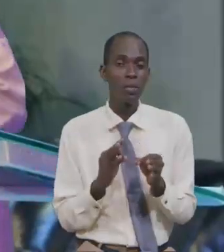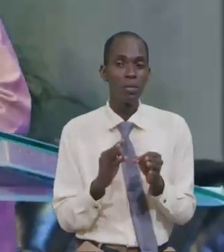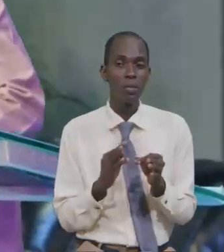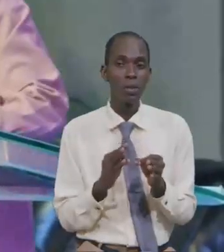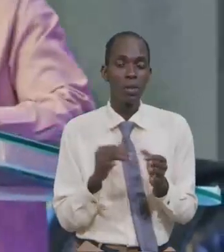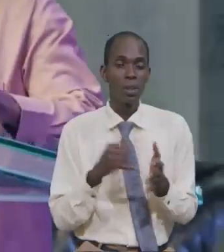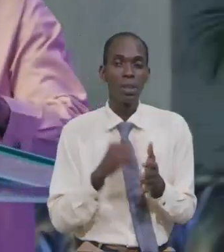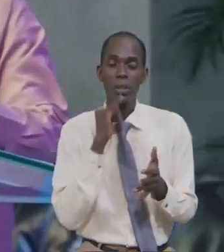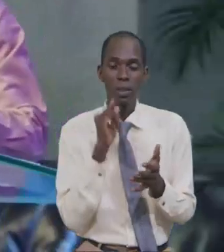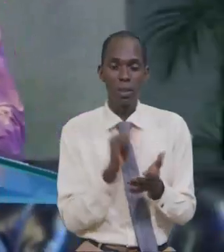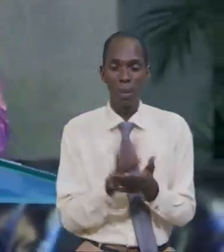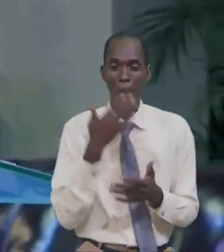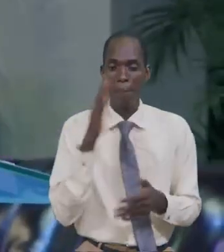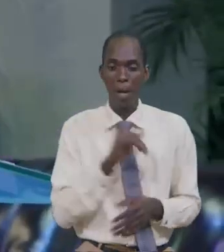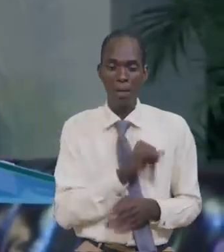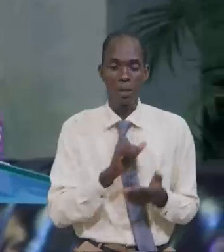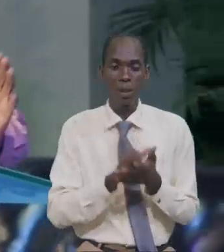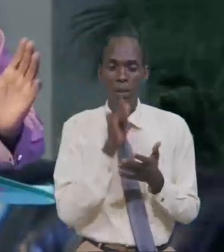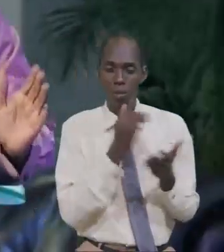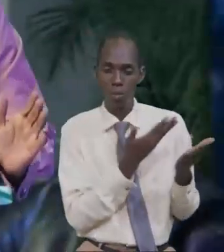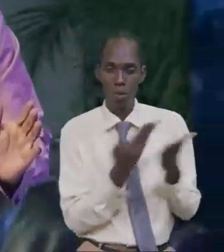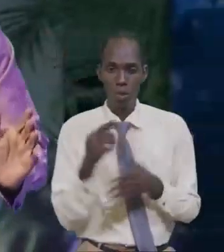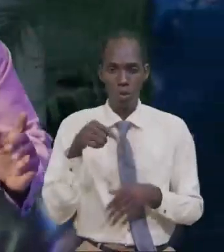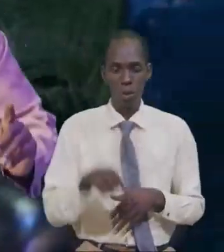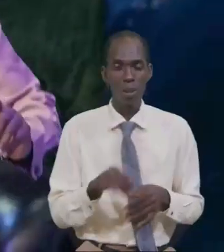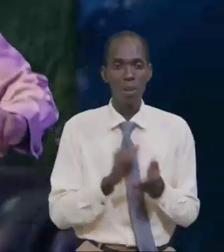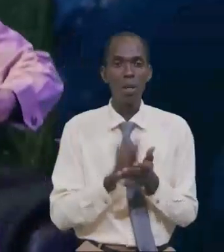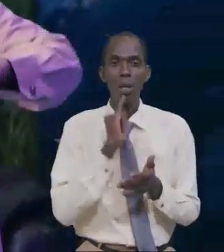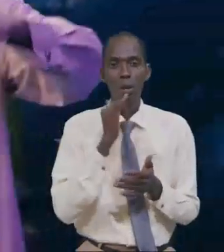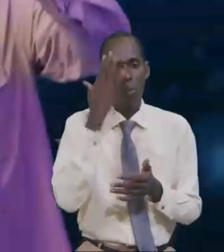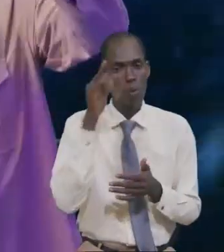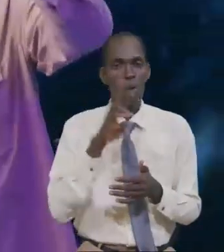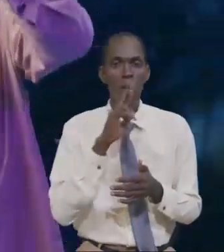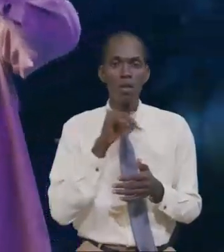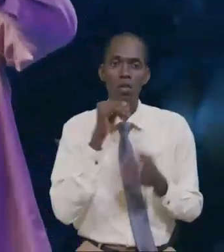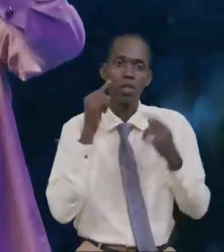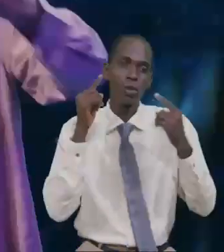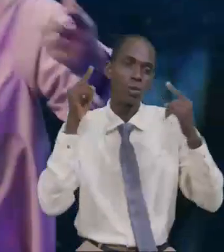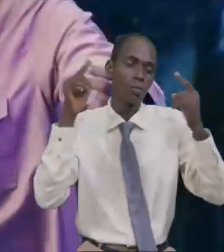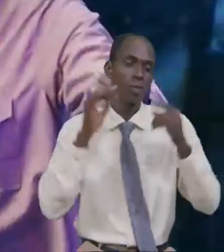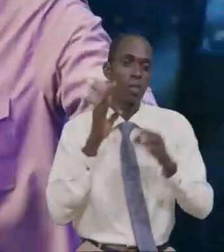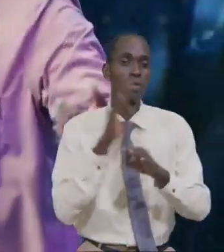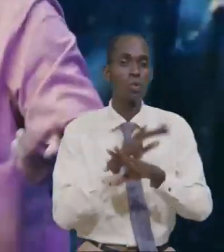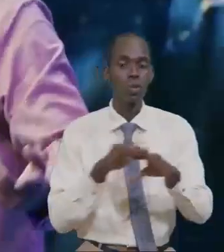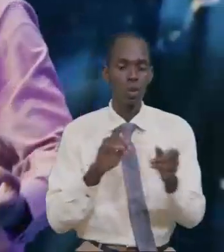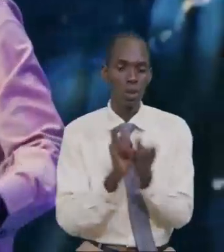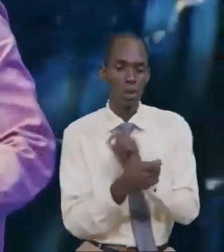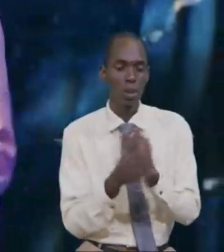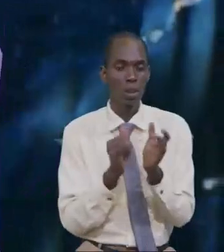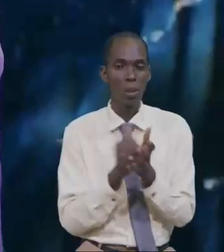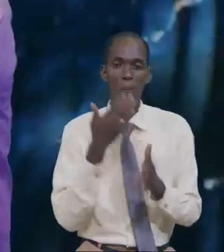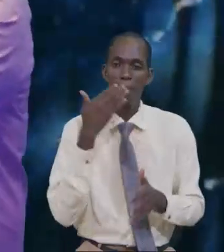bad attitude, you have passport, you have ticket, and then you go whithersoever you